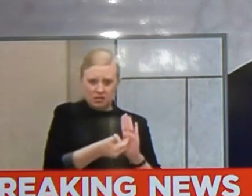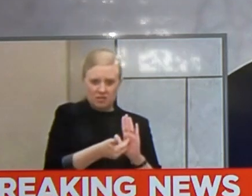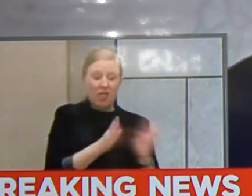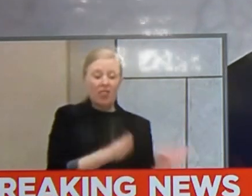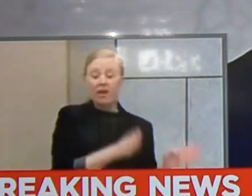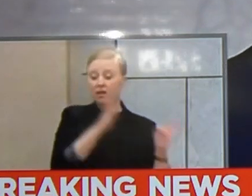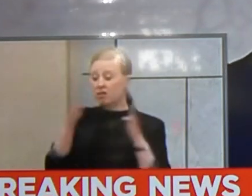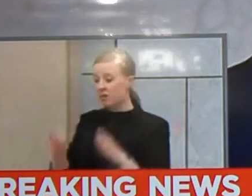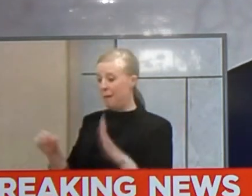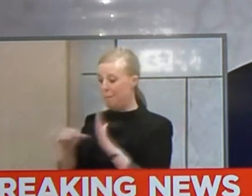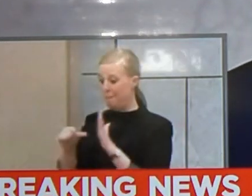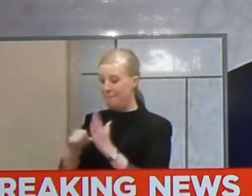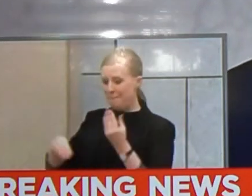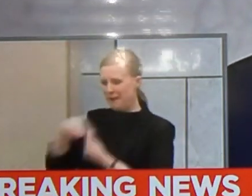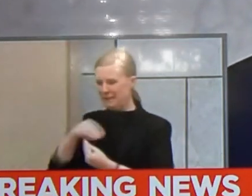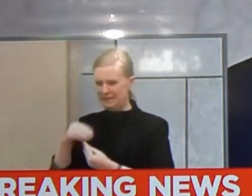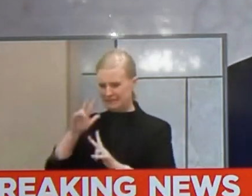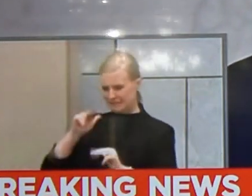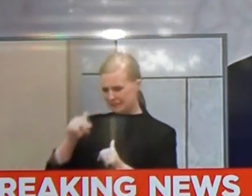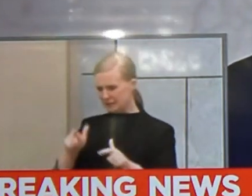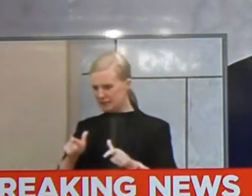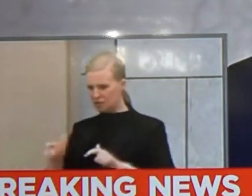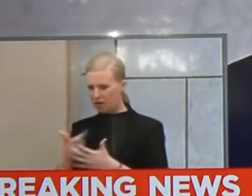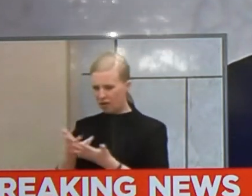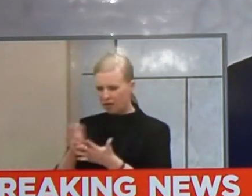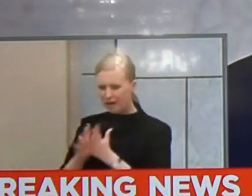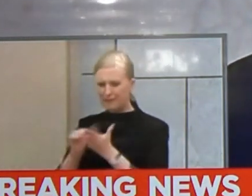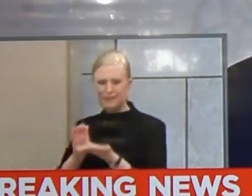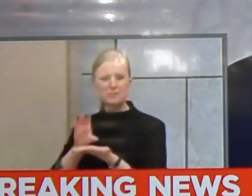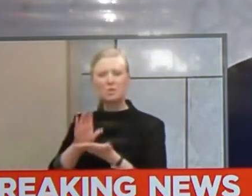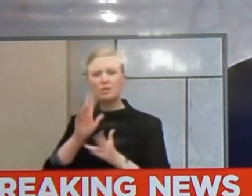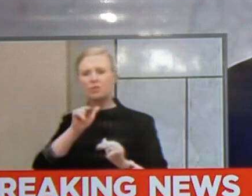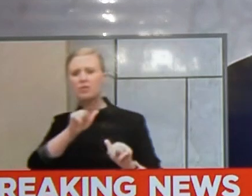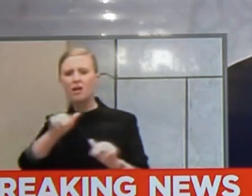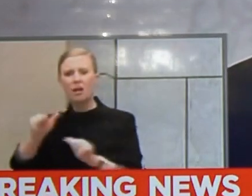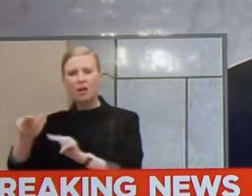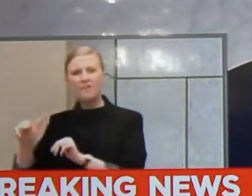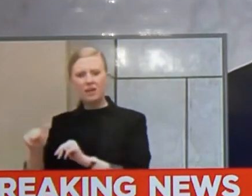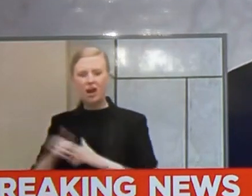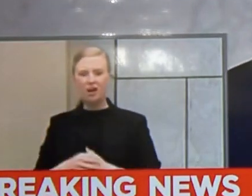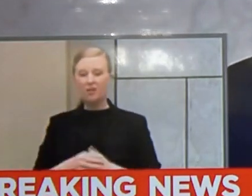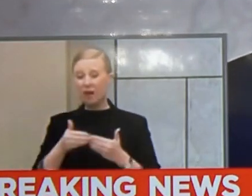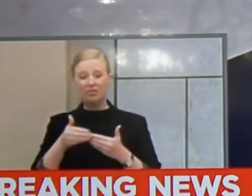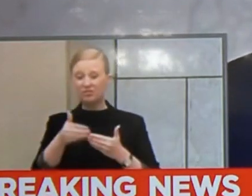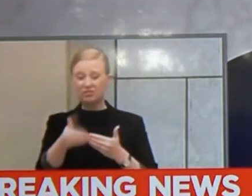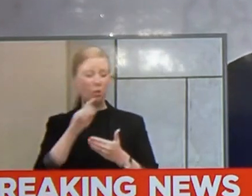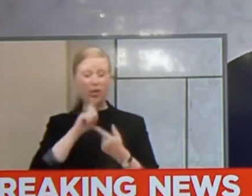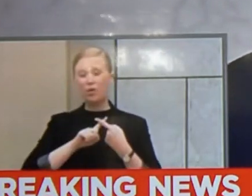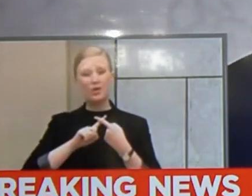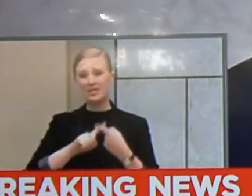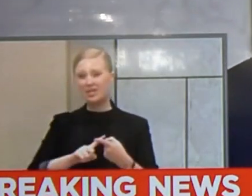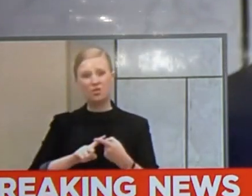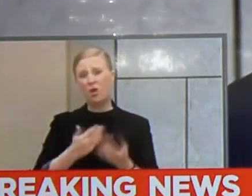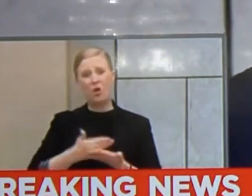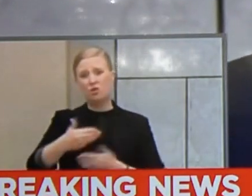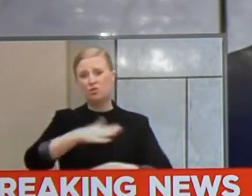across the community. That's what the suppression phase is, and we'll be in this for some time. There will be a recovery phase, and we are